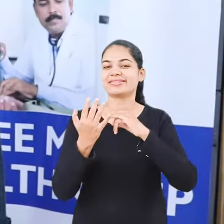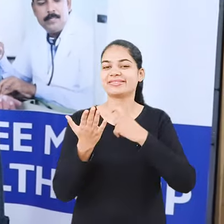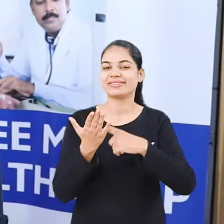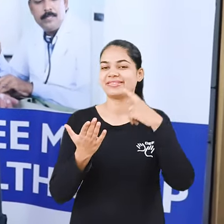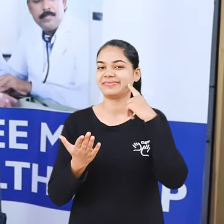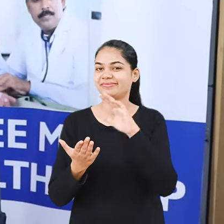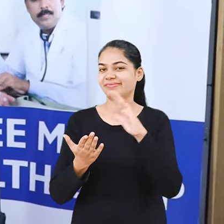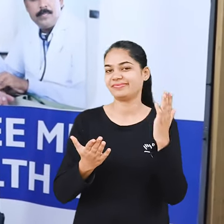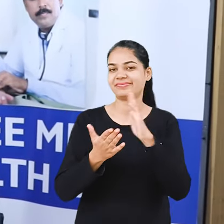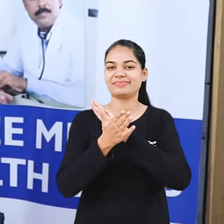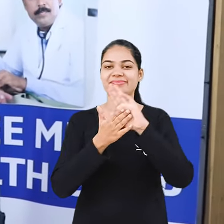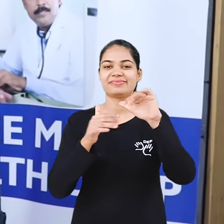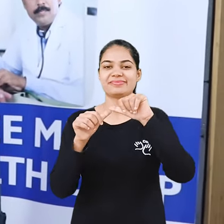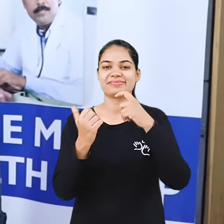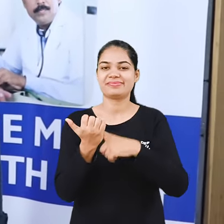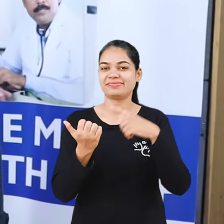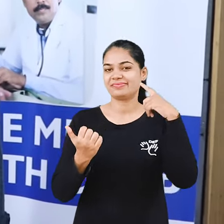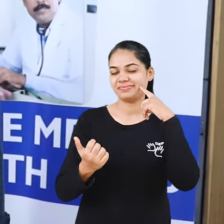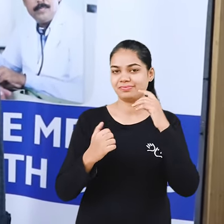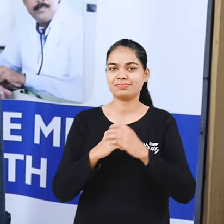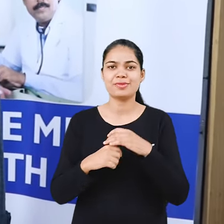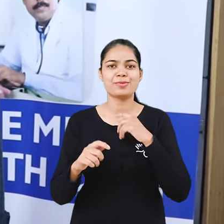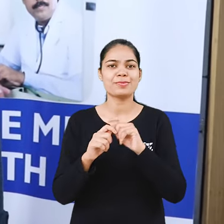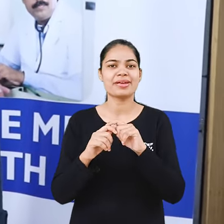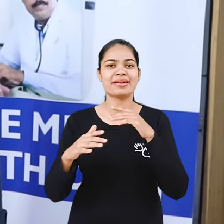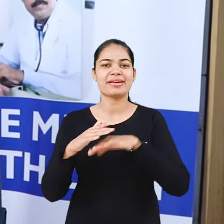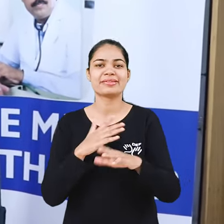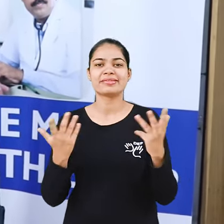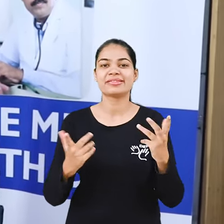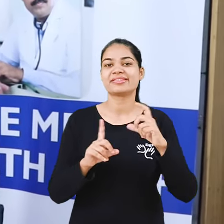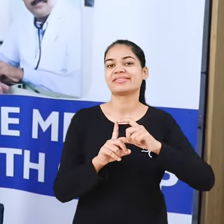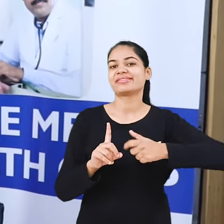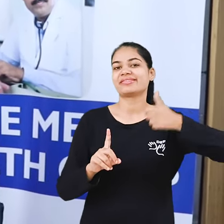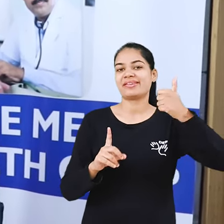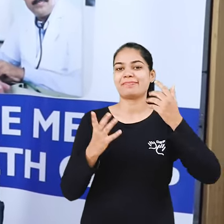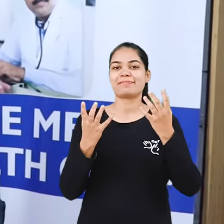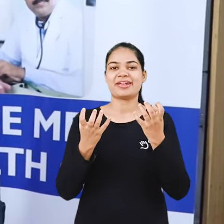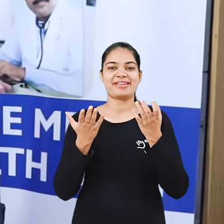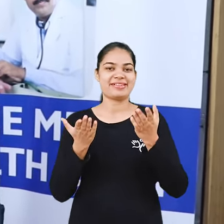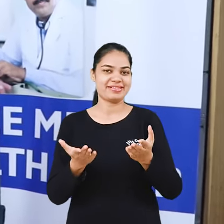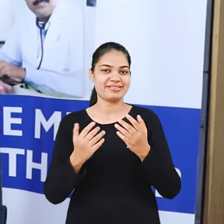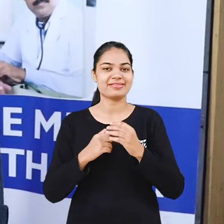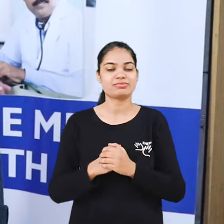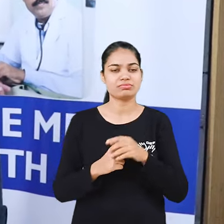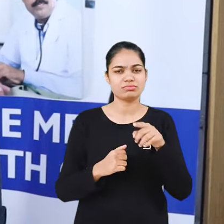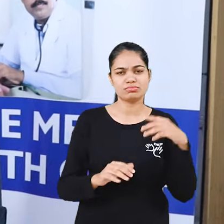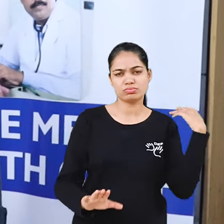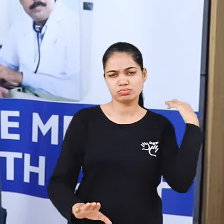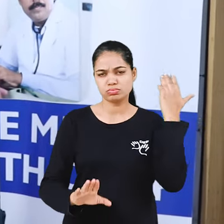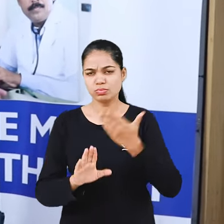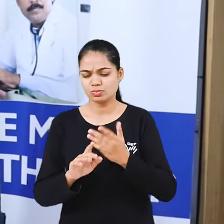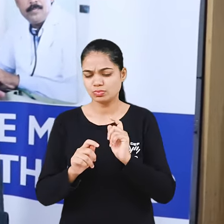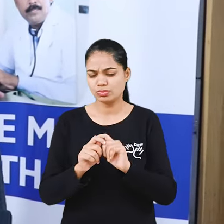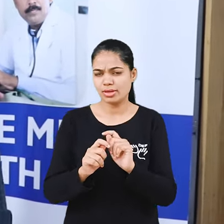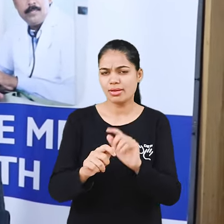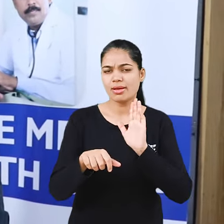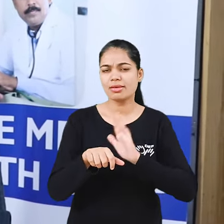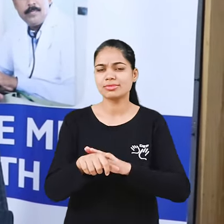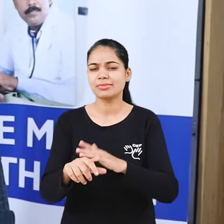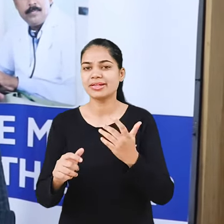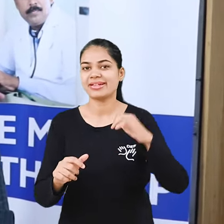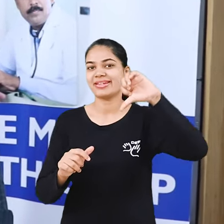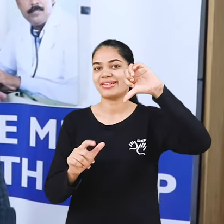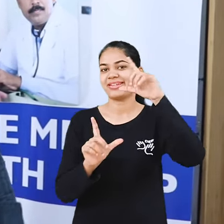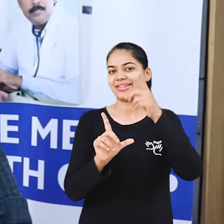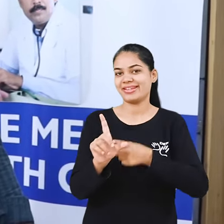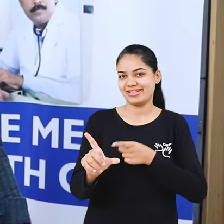Myself Srihari, I am the marketing manager for the Vizil. I am having 9 years of experience. Today we are going to conduct a free dental checkup